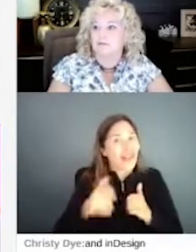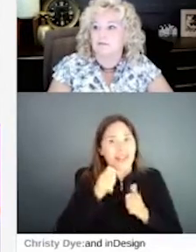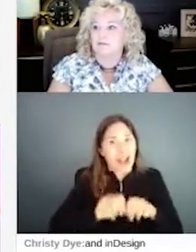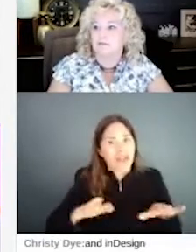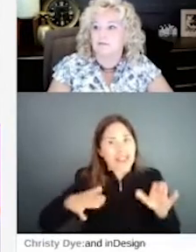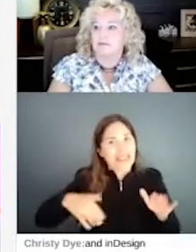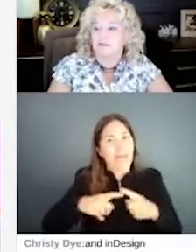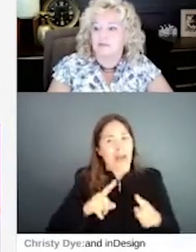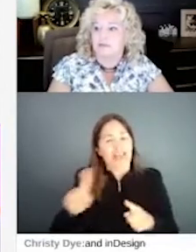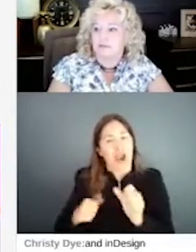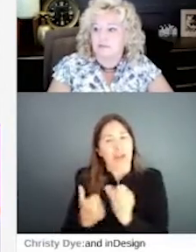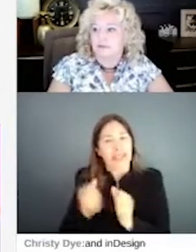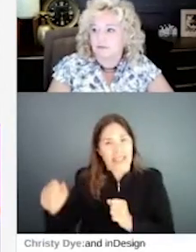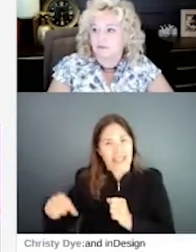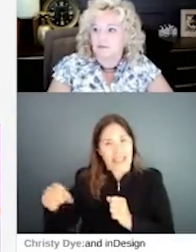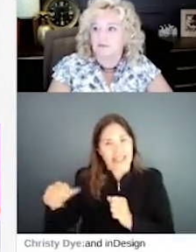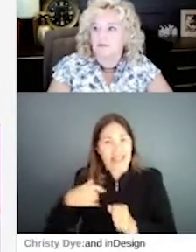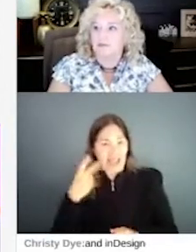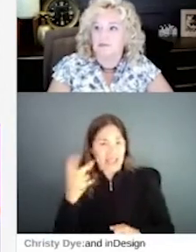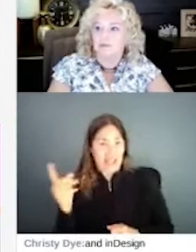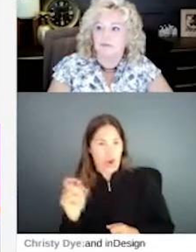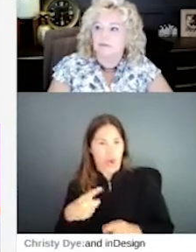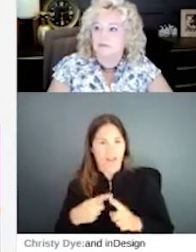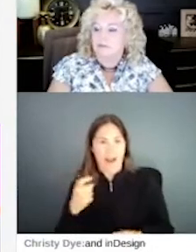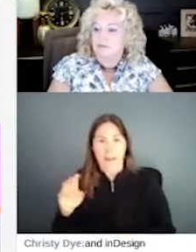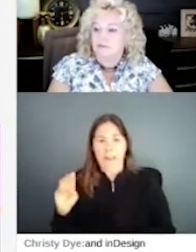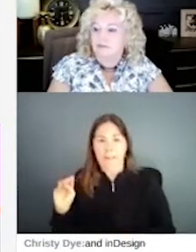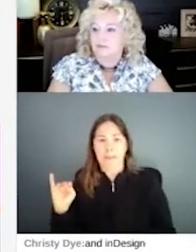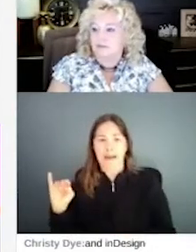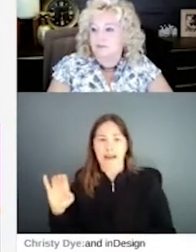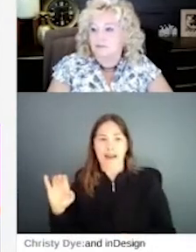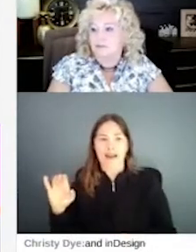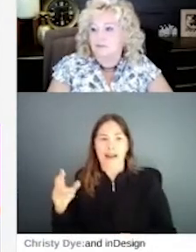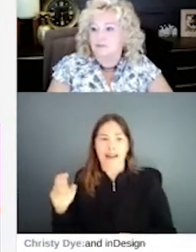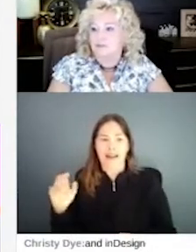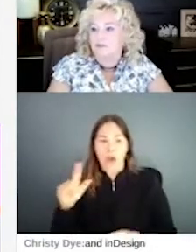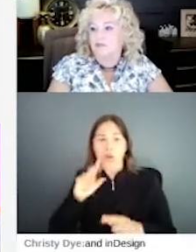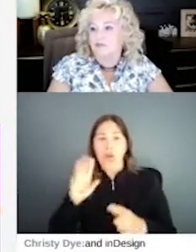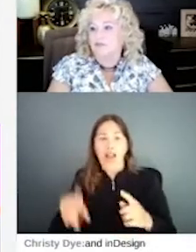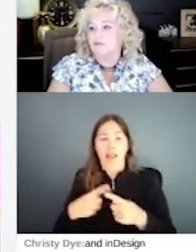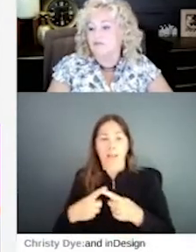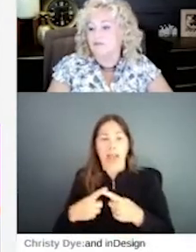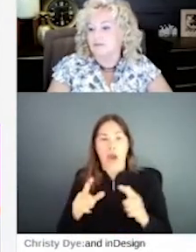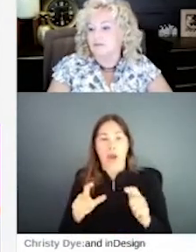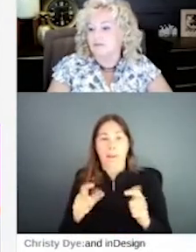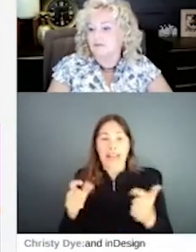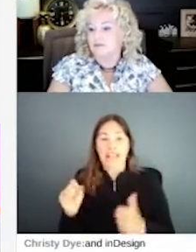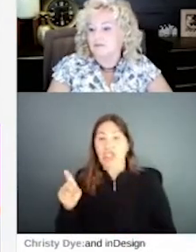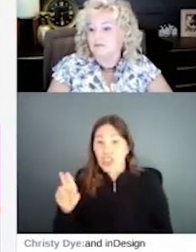they are up to date. I see a question from Michael asking about Big Sur. So Big